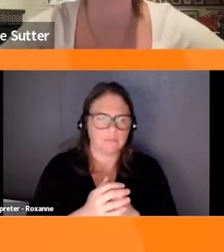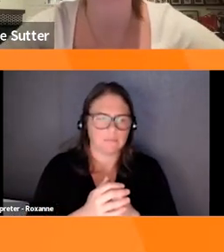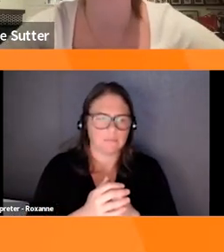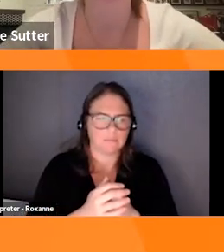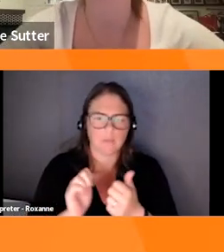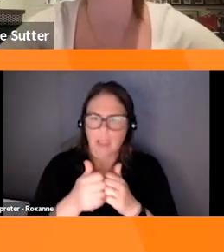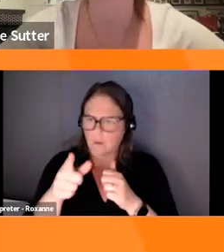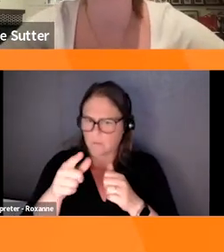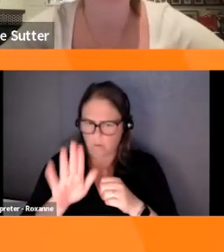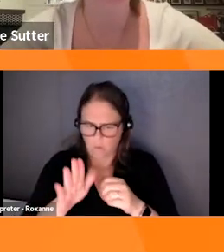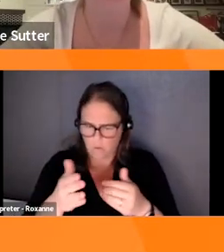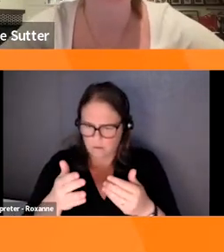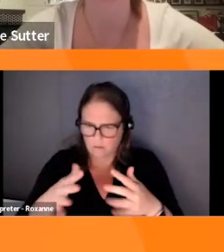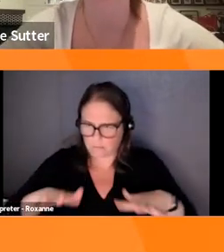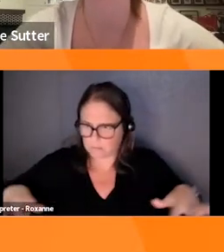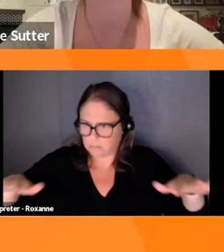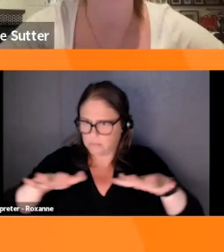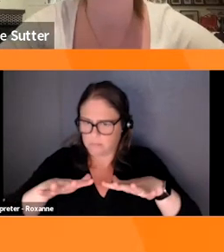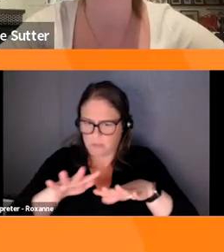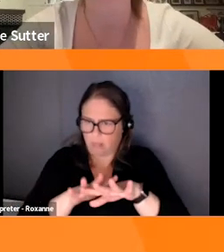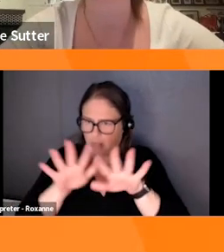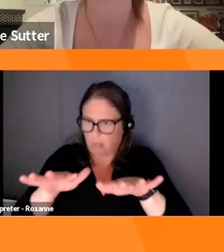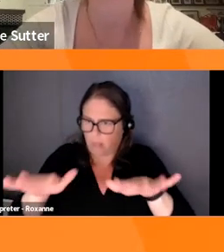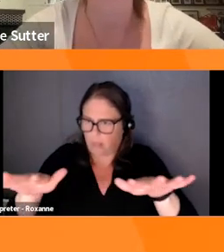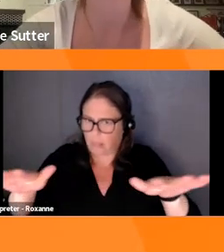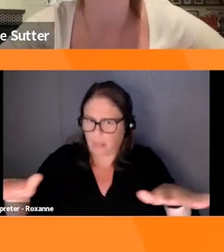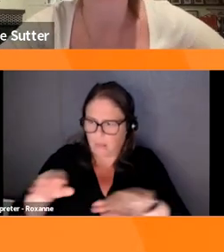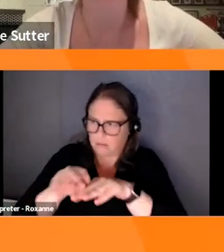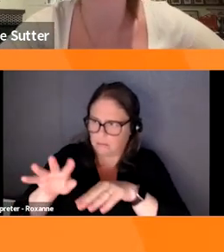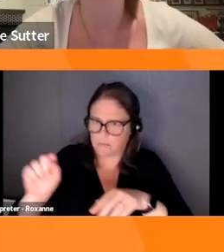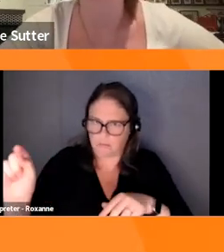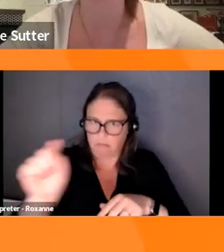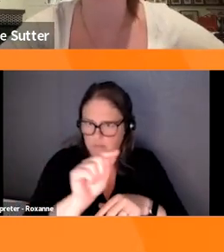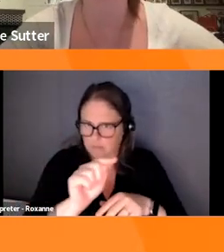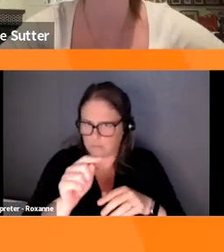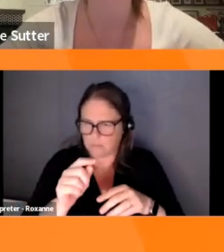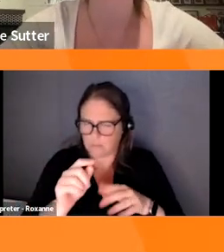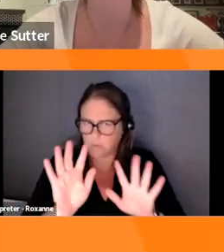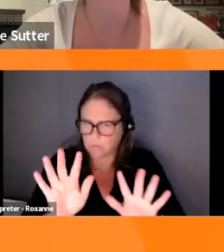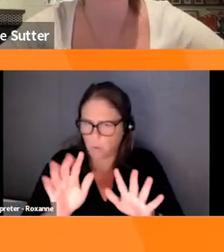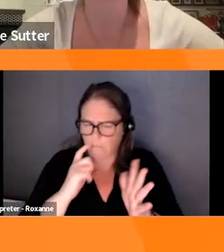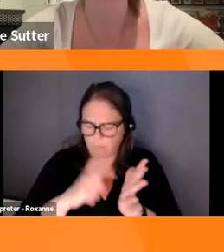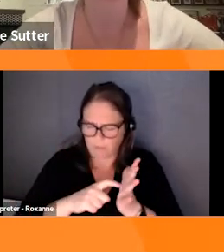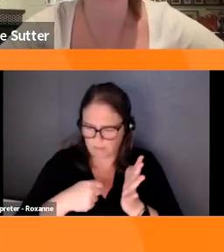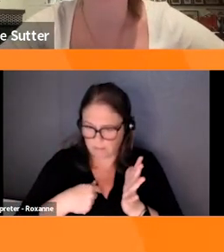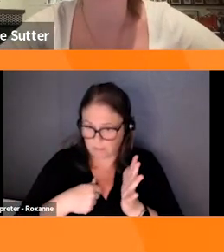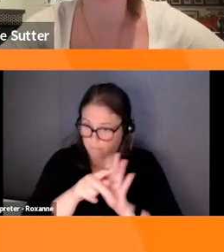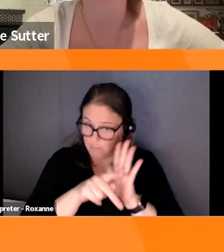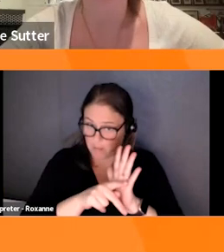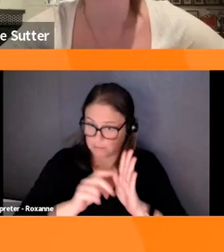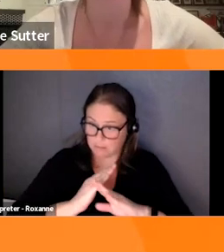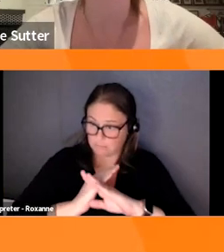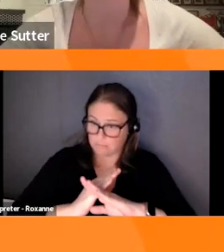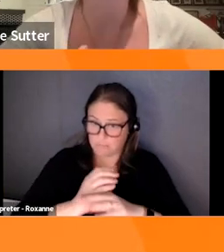ecosystems around you, how are you interacting with them, if you have any kind of policies to avoid harming these